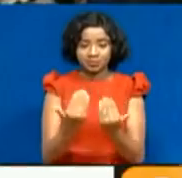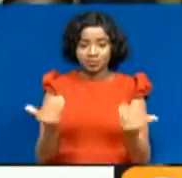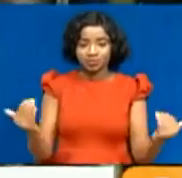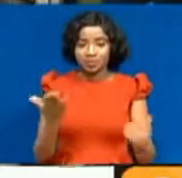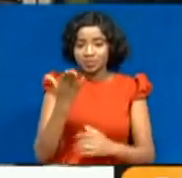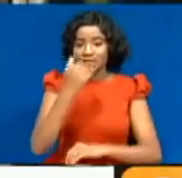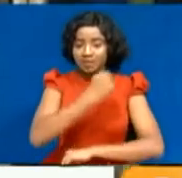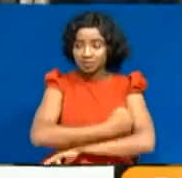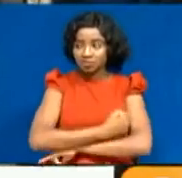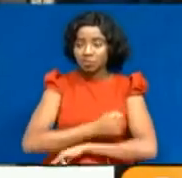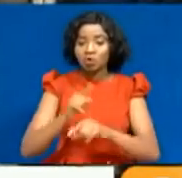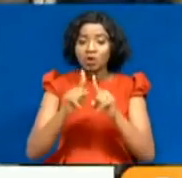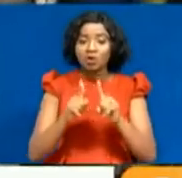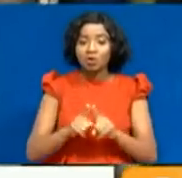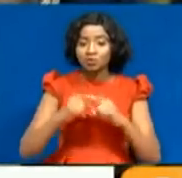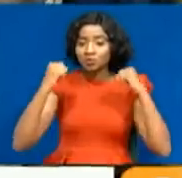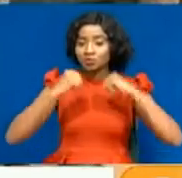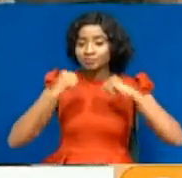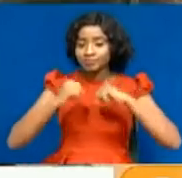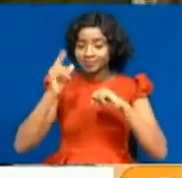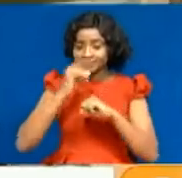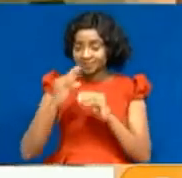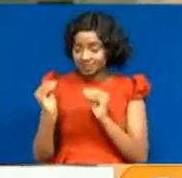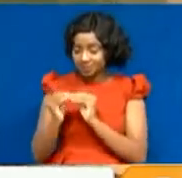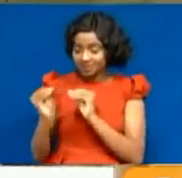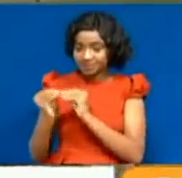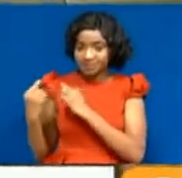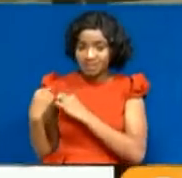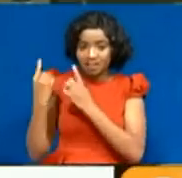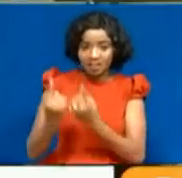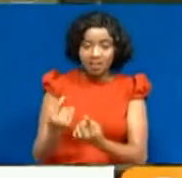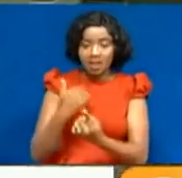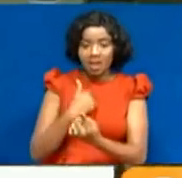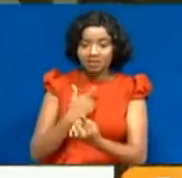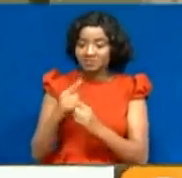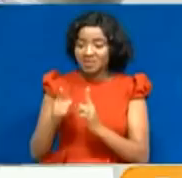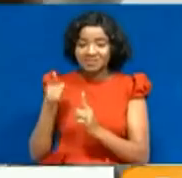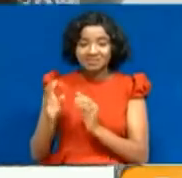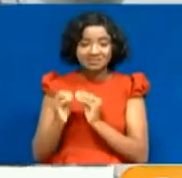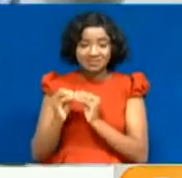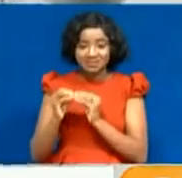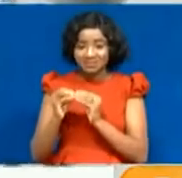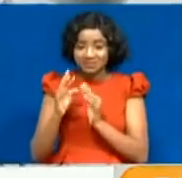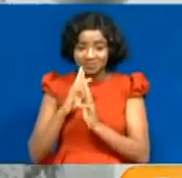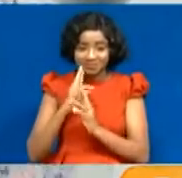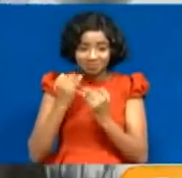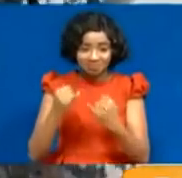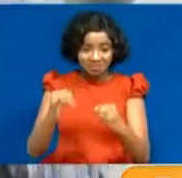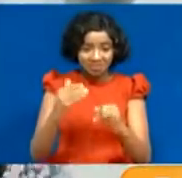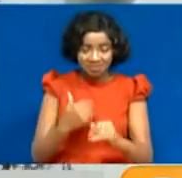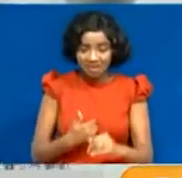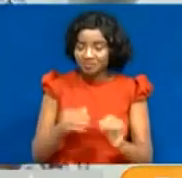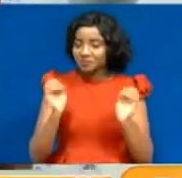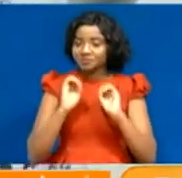hilo, mikakati iliyofikiwa katika mkutano kadhaa ambayo umekuwa nayo na wizara ya usalama imesalia ahadi tu. CS said himself that